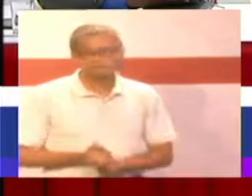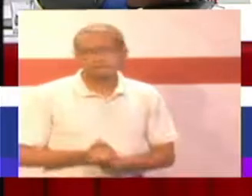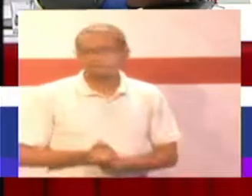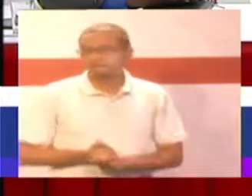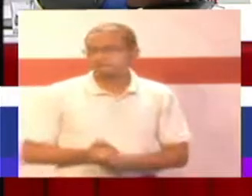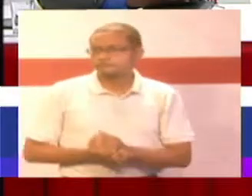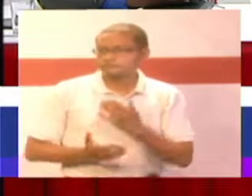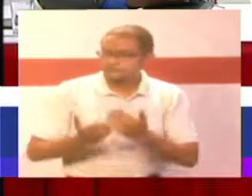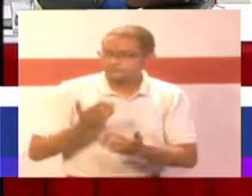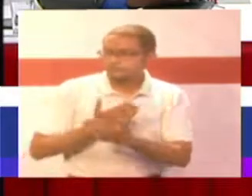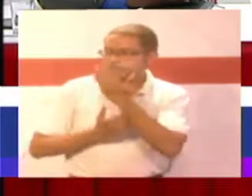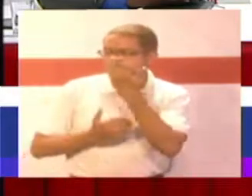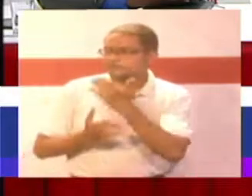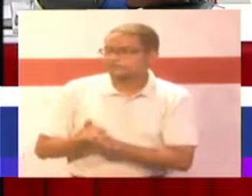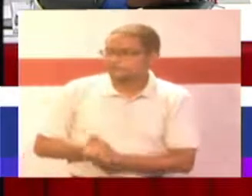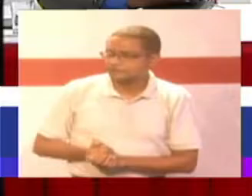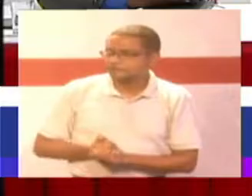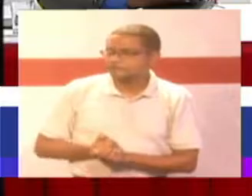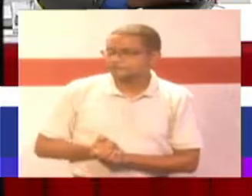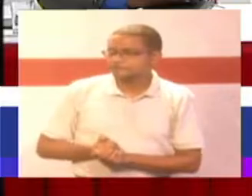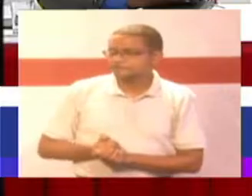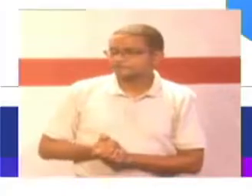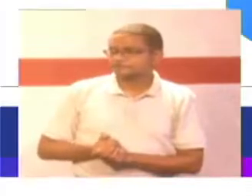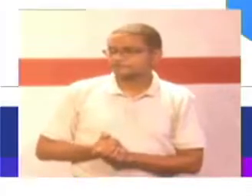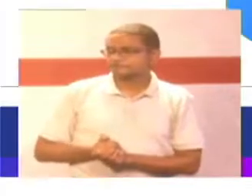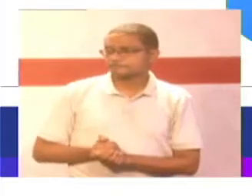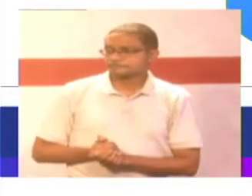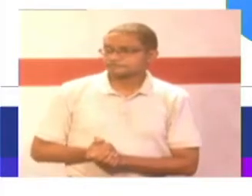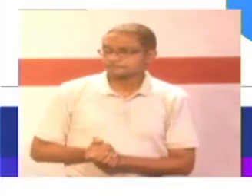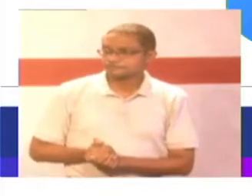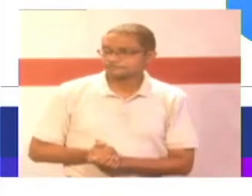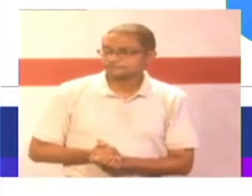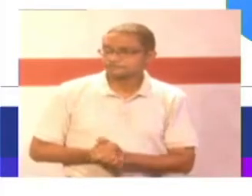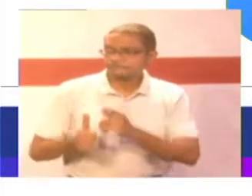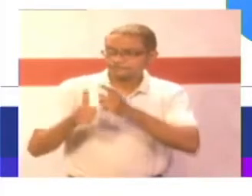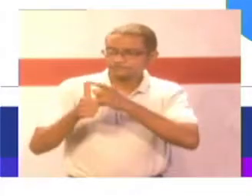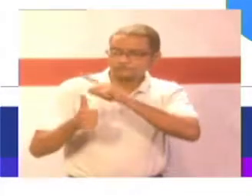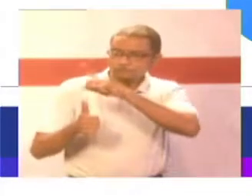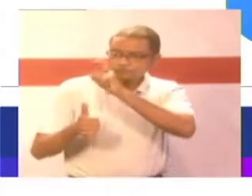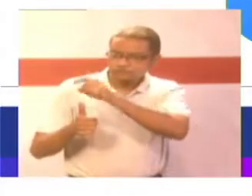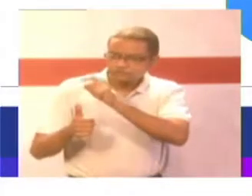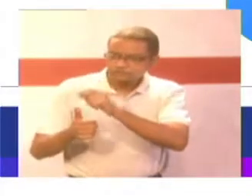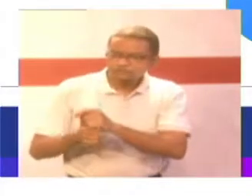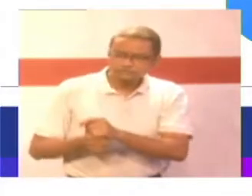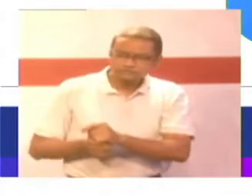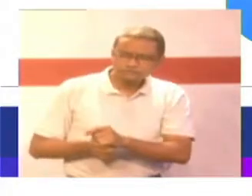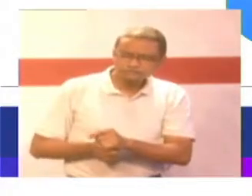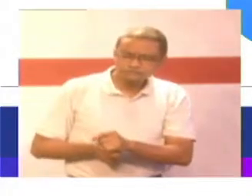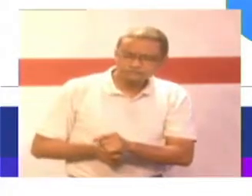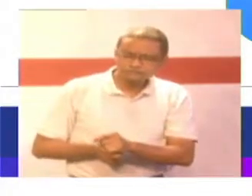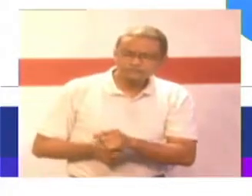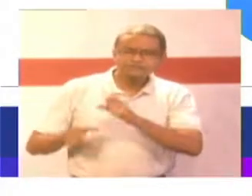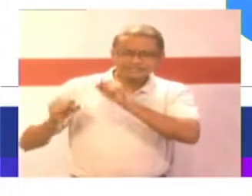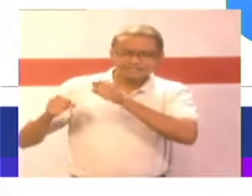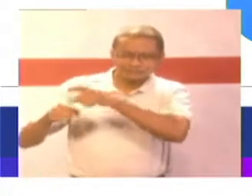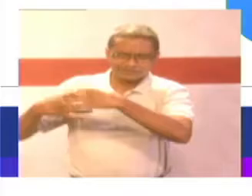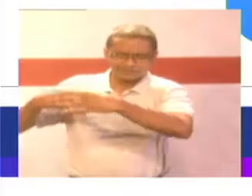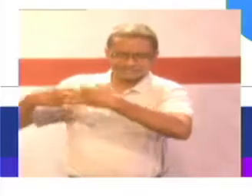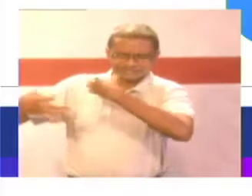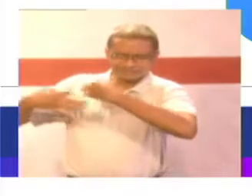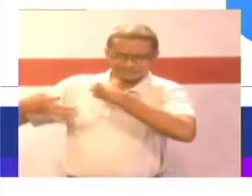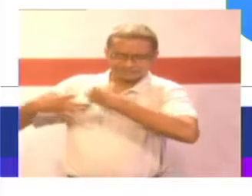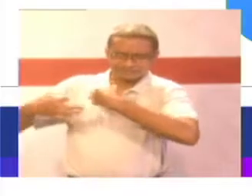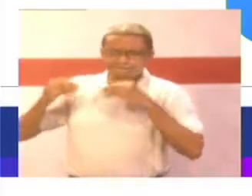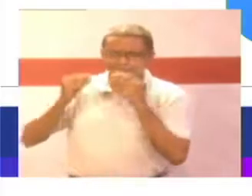good morning to the panel. Alicia Boucher from TV6 here. My first question, Dr. Richards, I wanted you to expand a little bit more